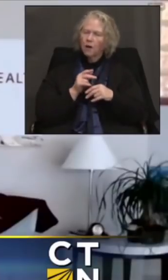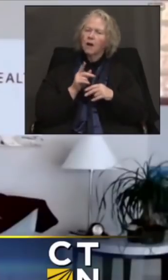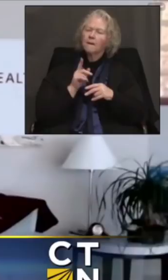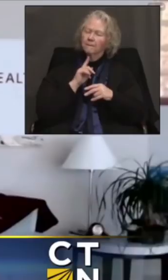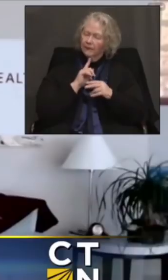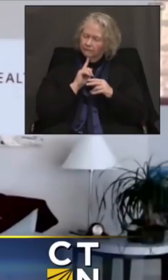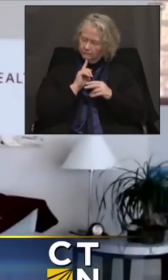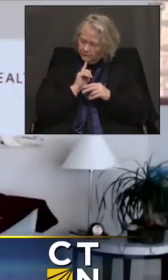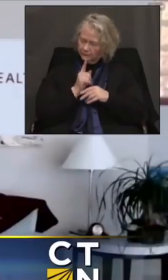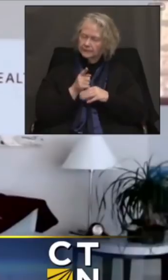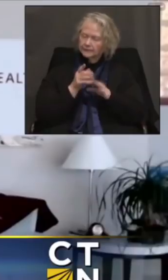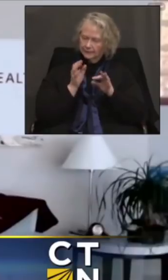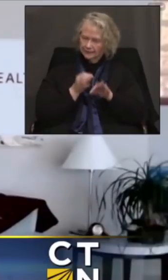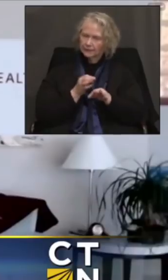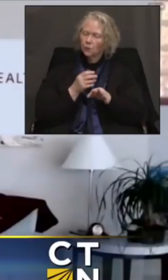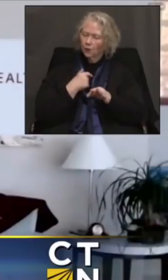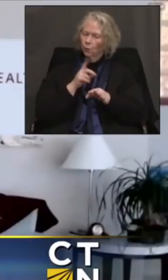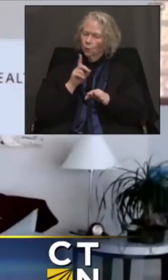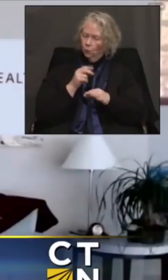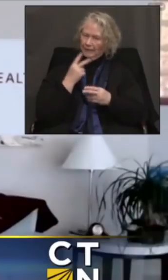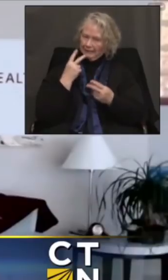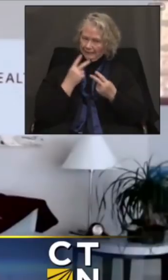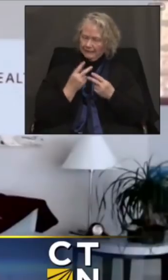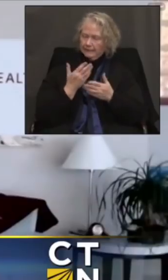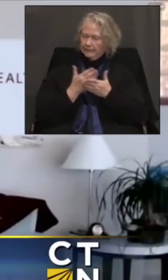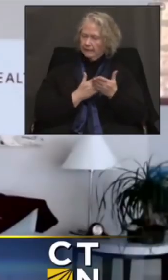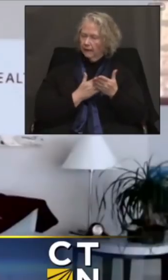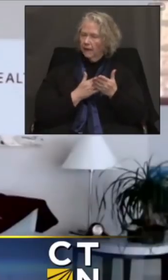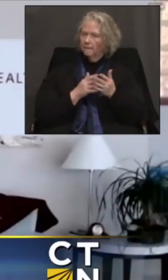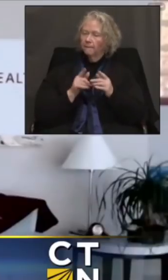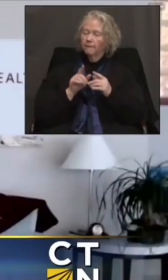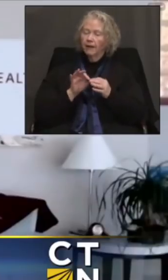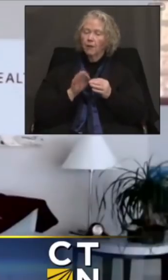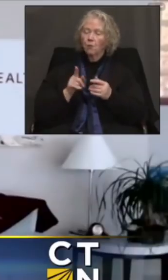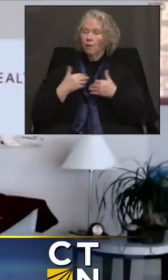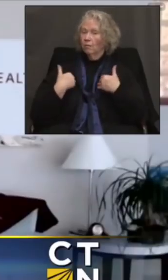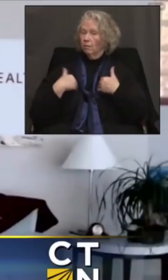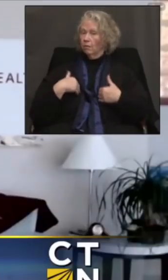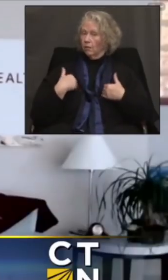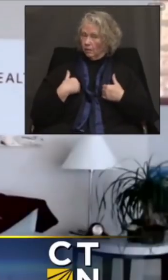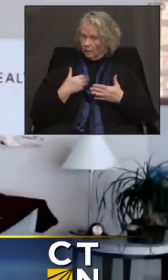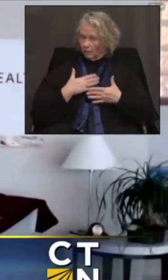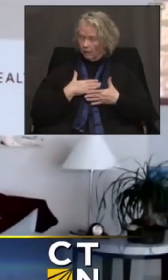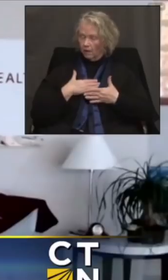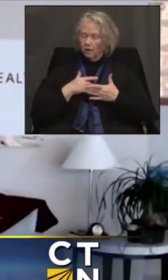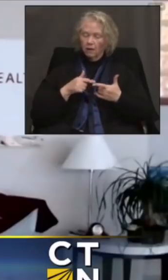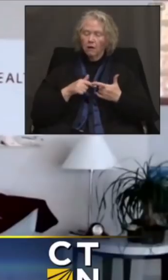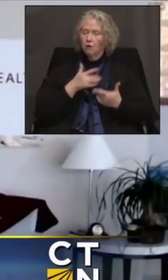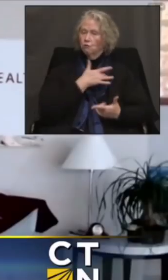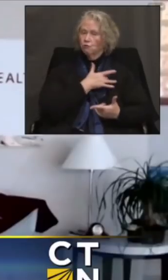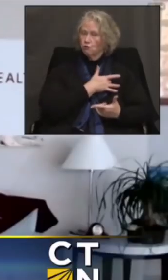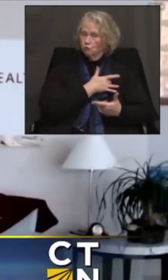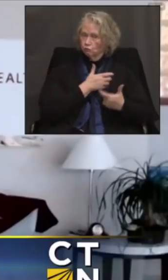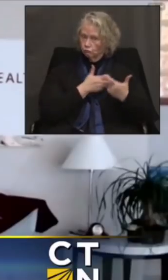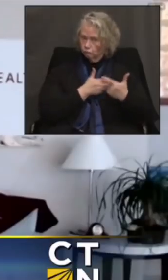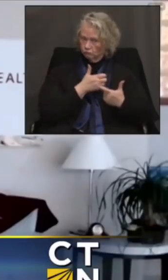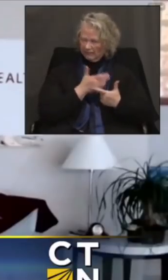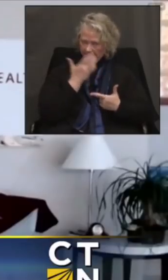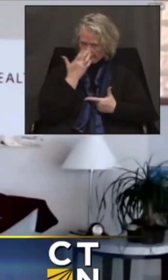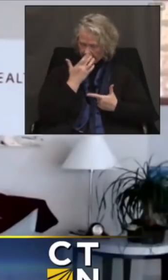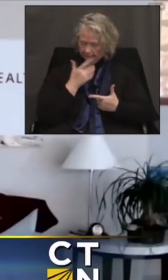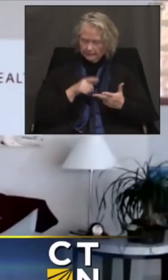sure seeing lingering effects in terms of pulmonary status, heart disease, other things that are,